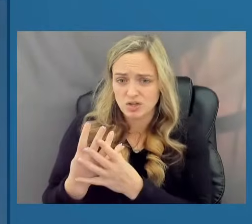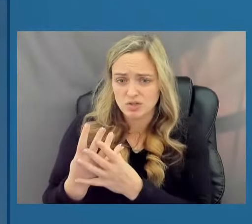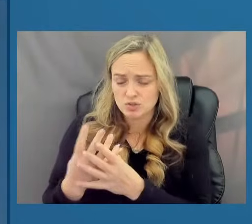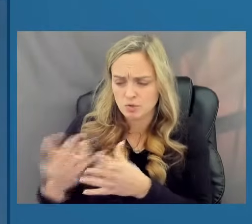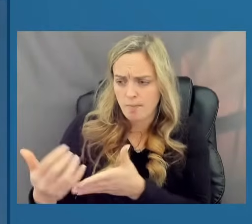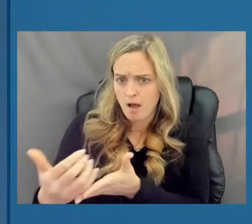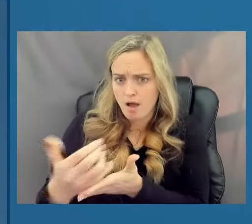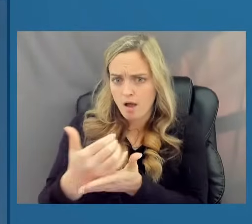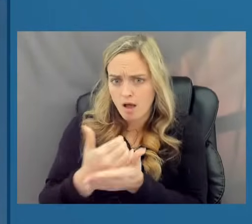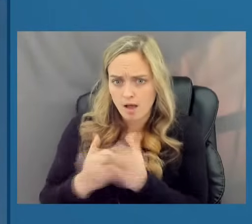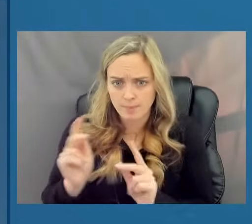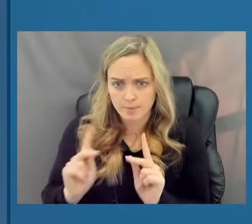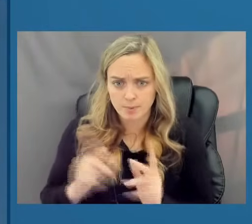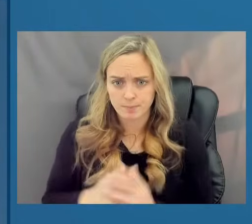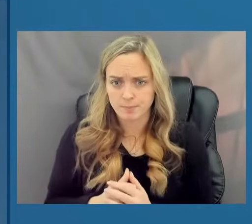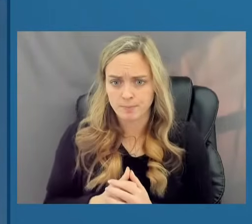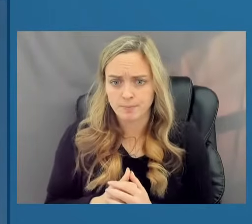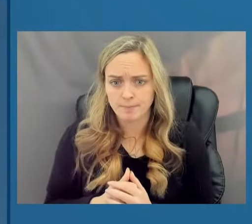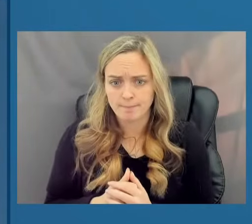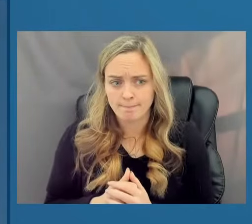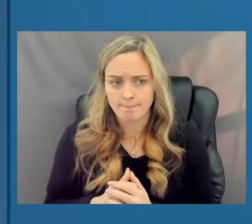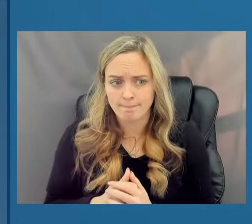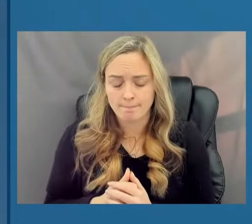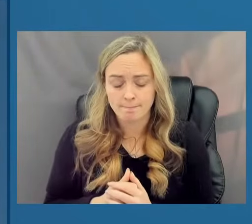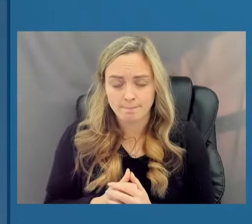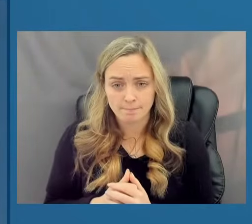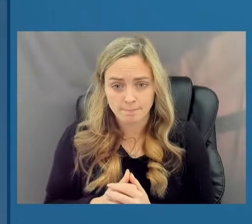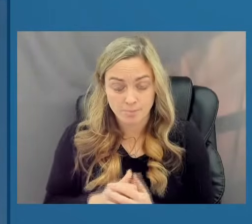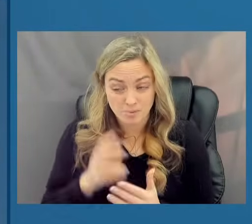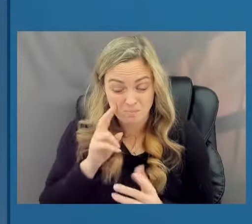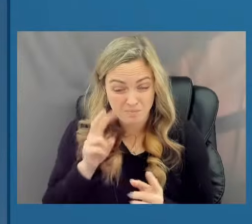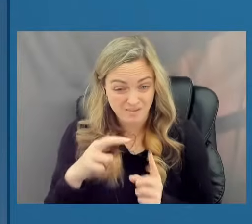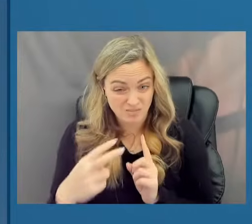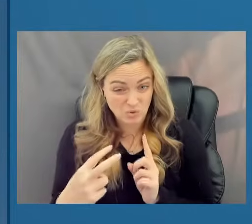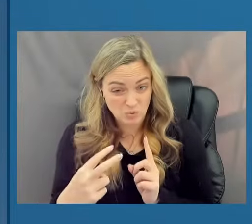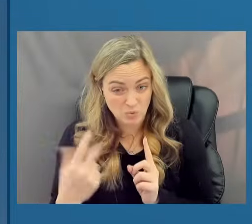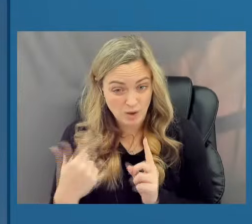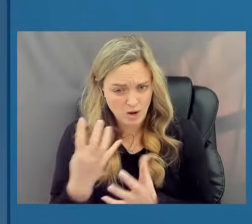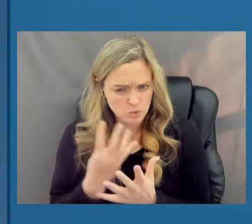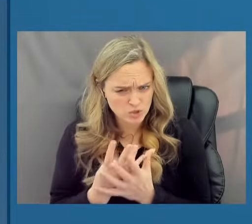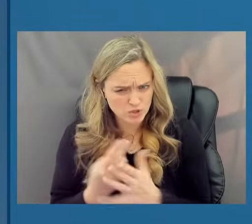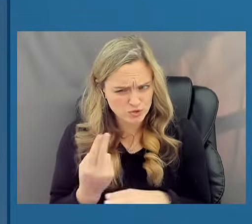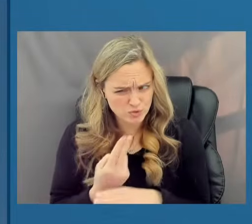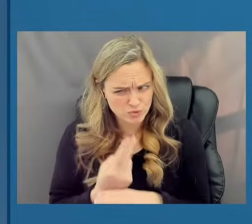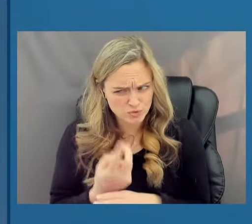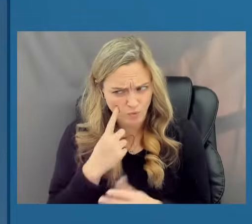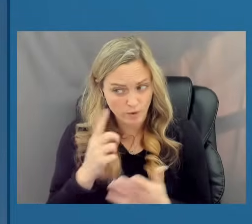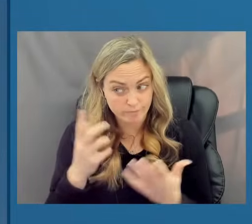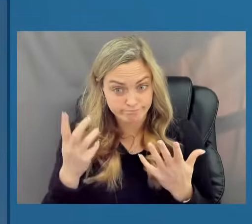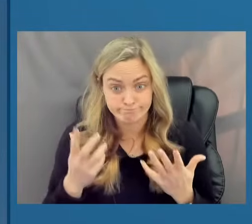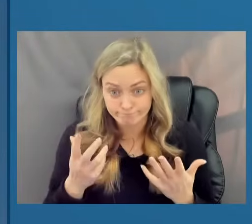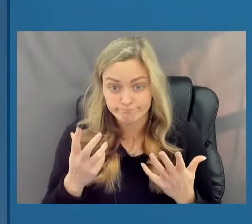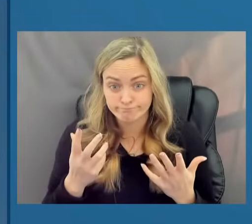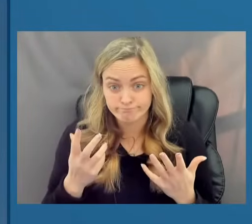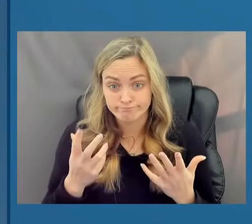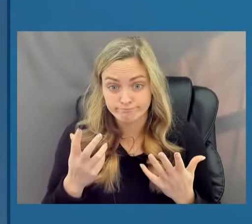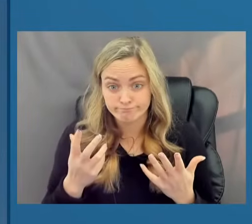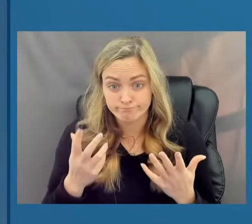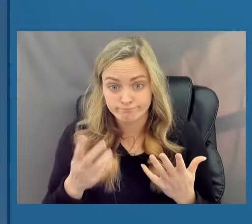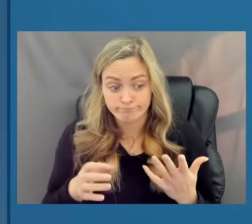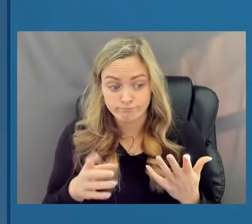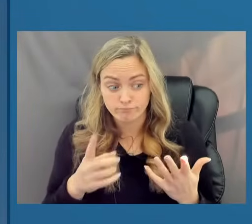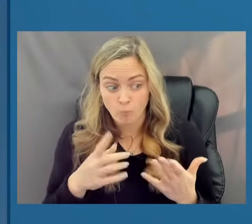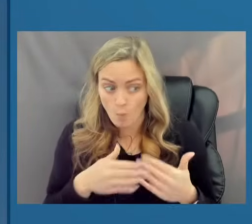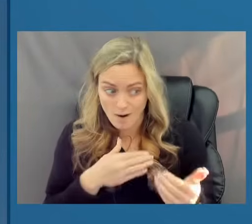people. Now, here's my view. Our jails should be used for what our sheriffs need them for,